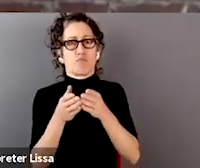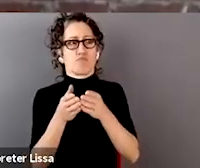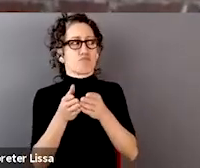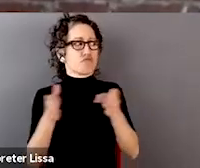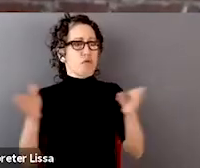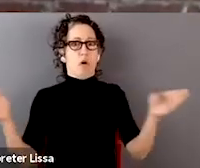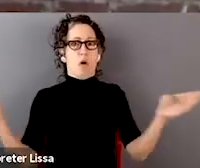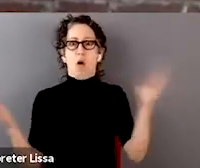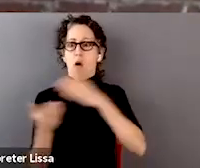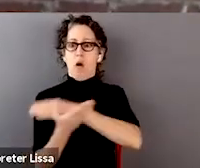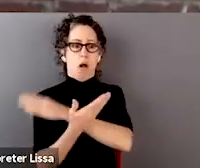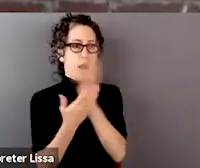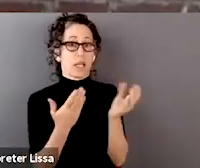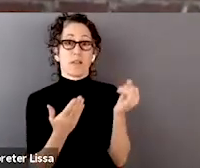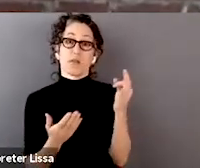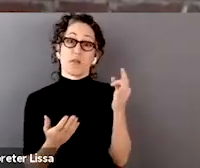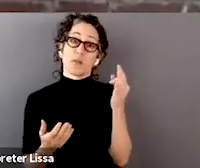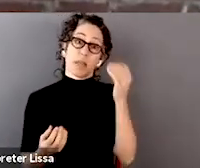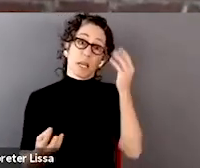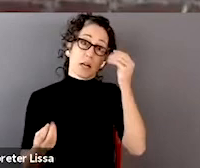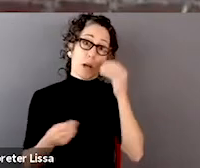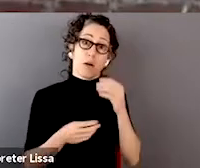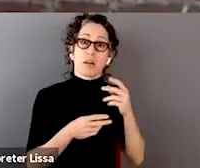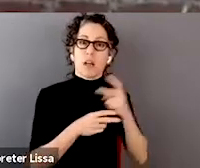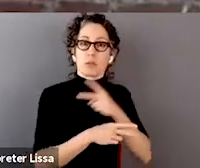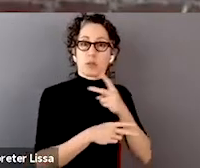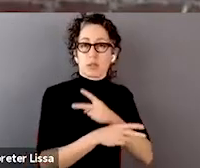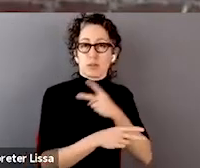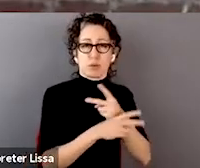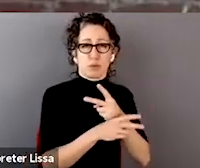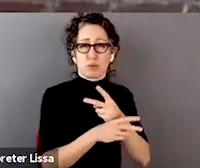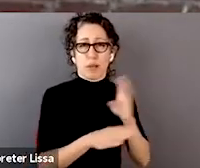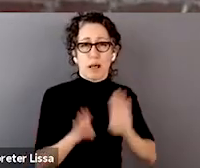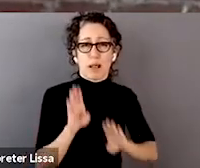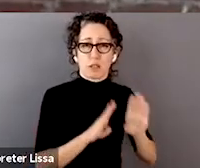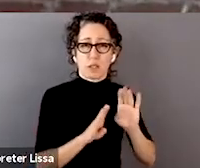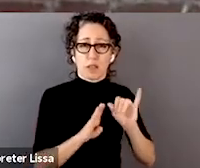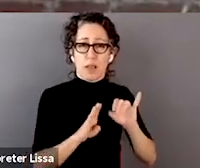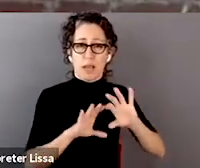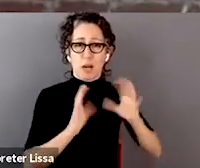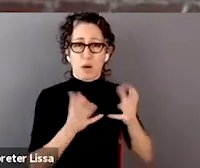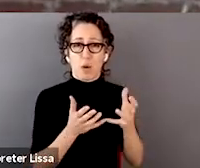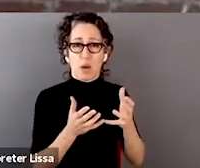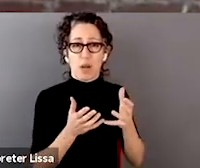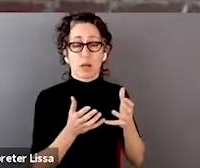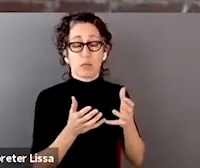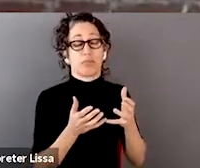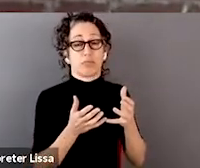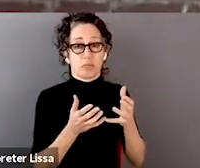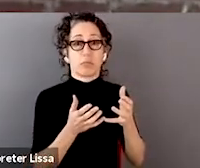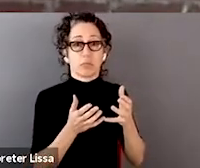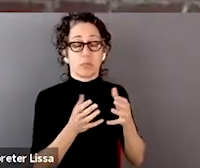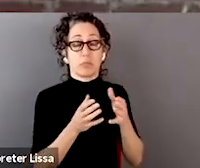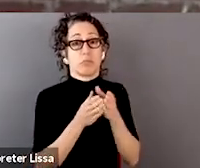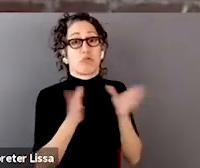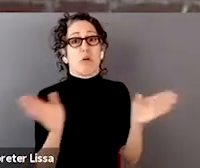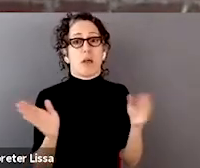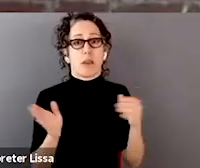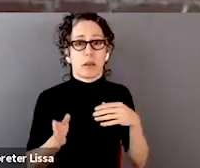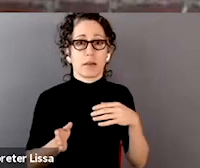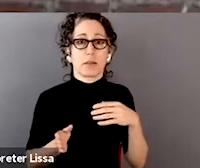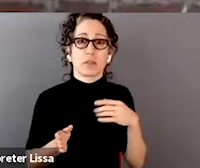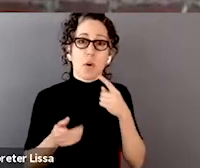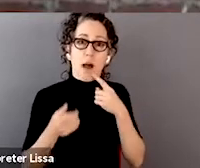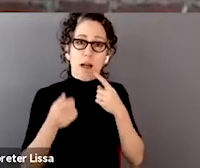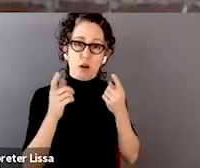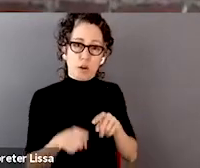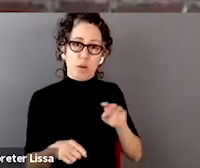including computational biology in that in that category and so i totally agree with beth and um that you know uh getting a sense for which